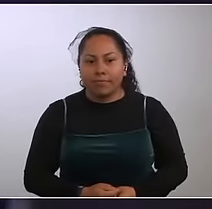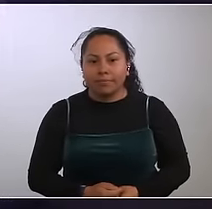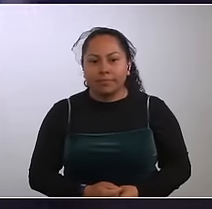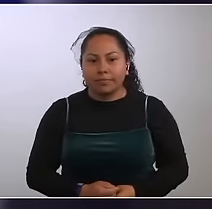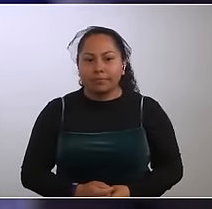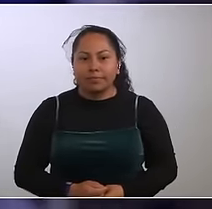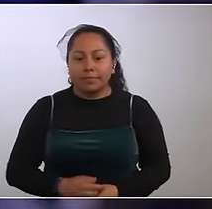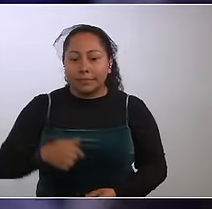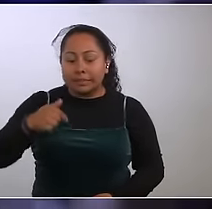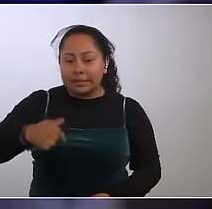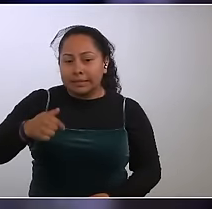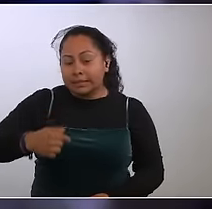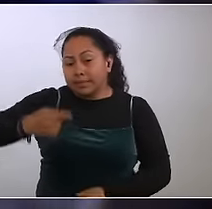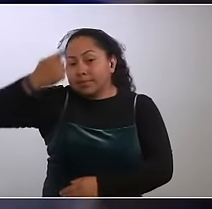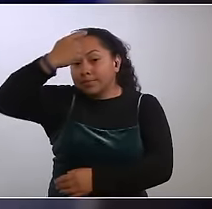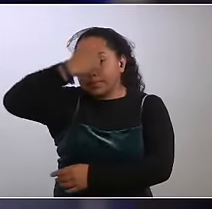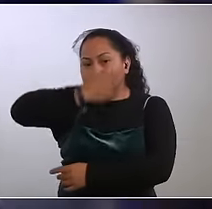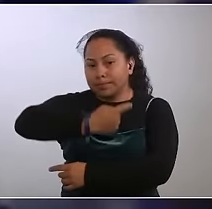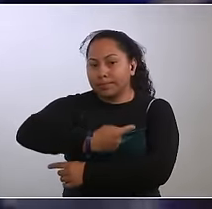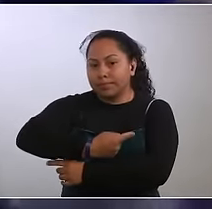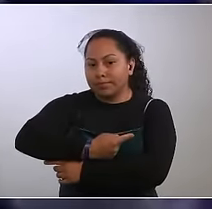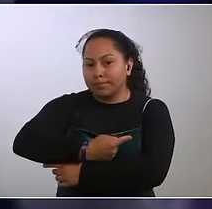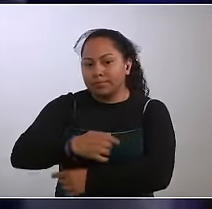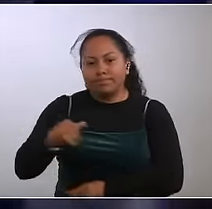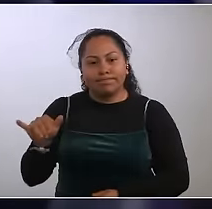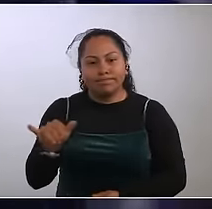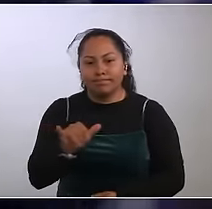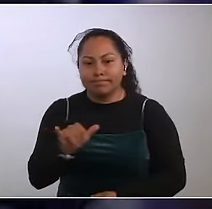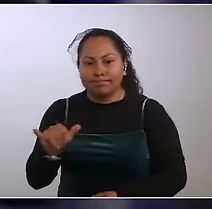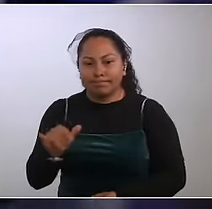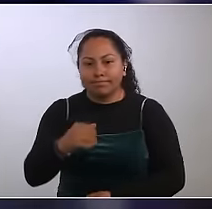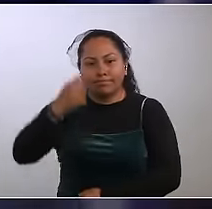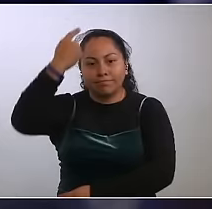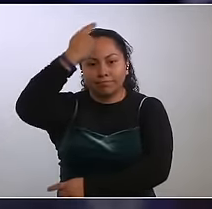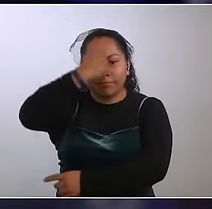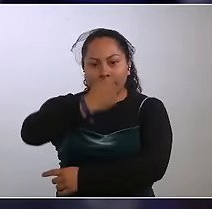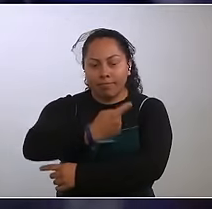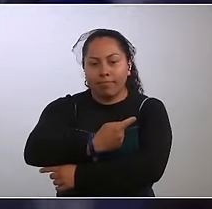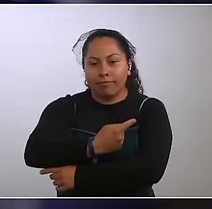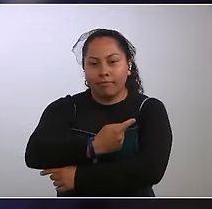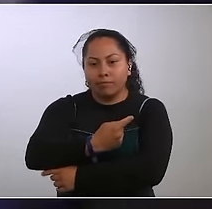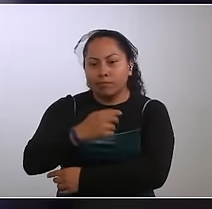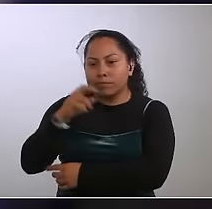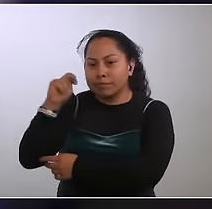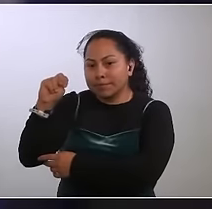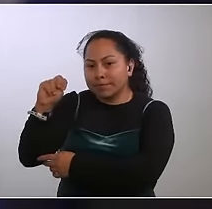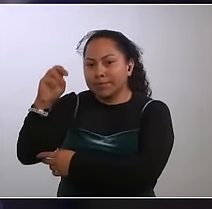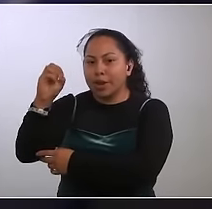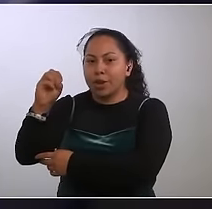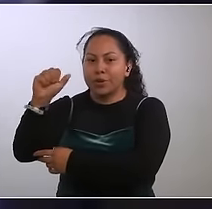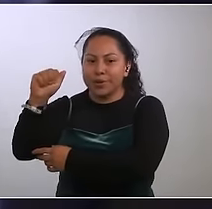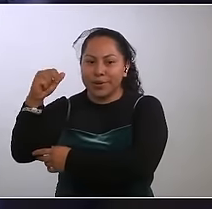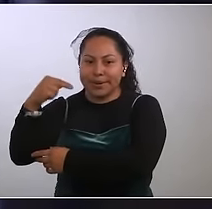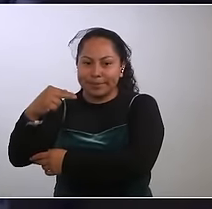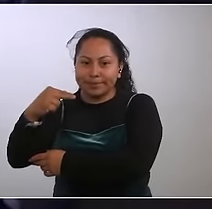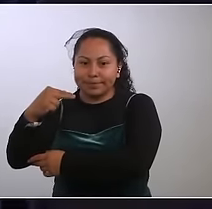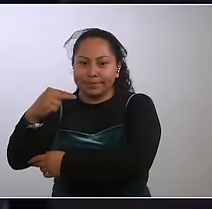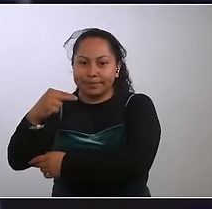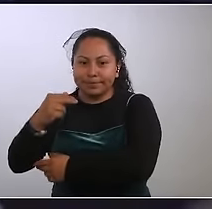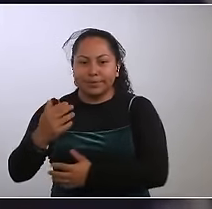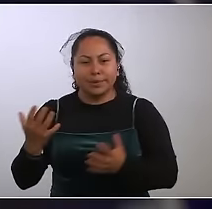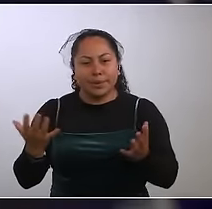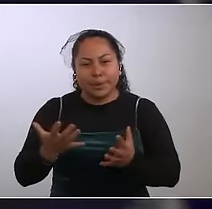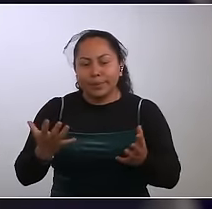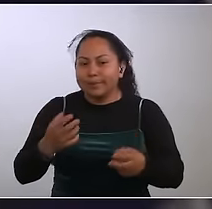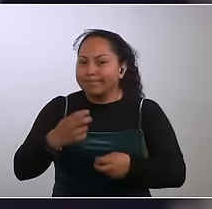that these days would be like the days of Noah. Que estos días serían como los de Noé. The problem is, el problema es,